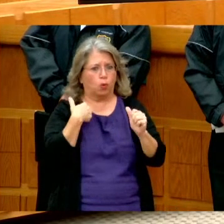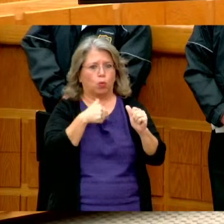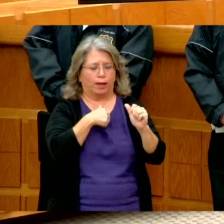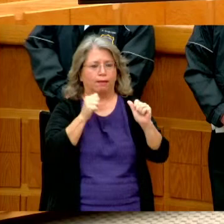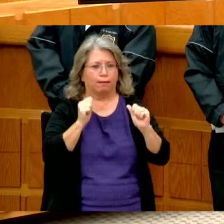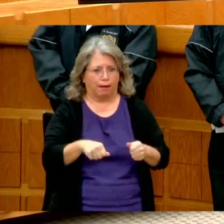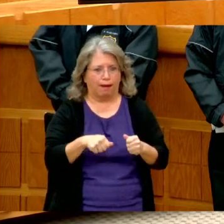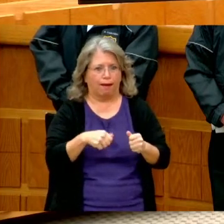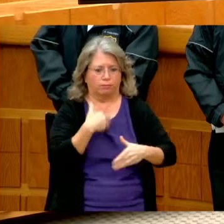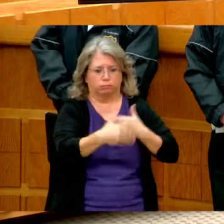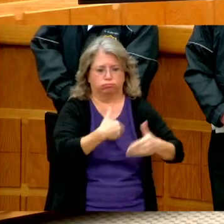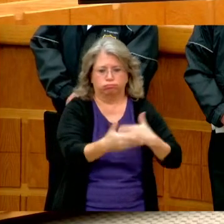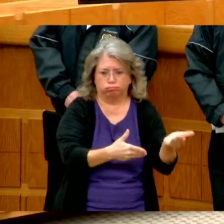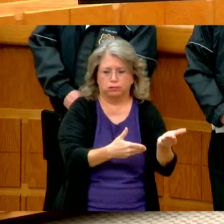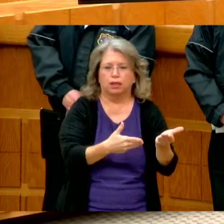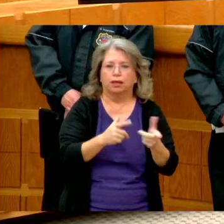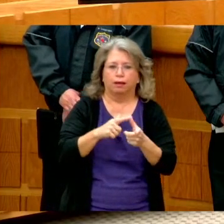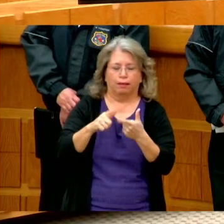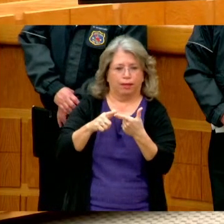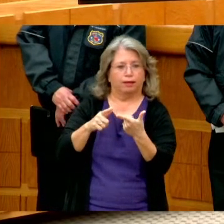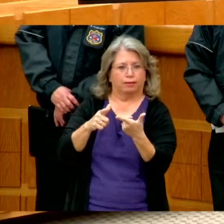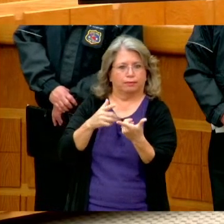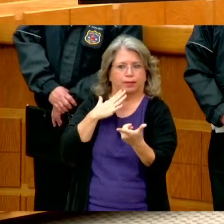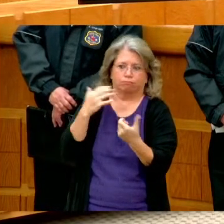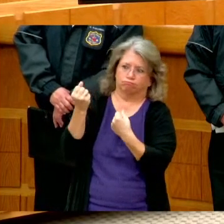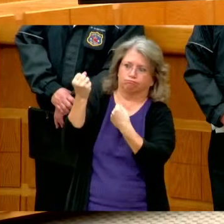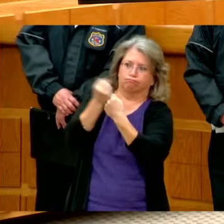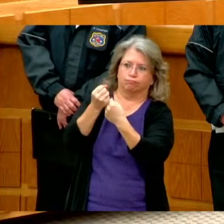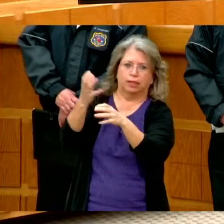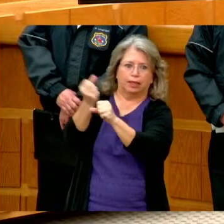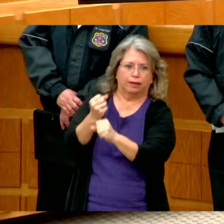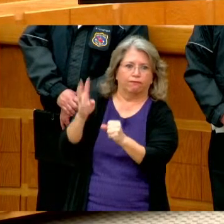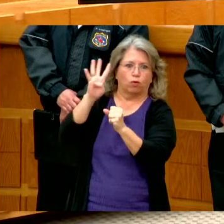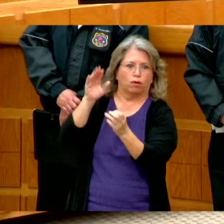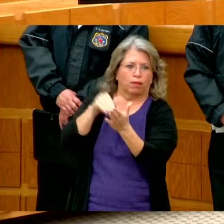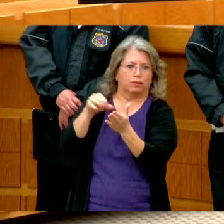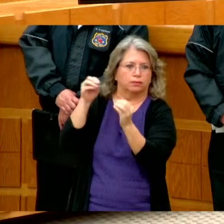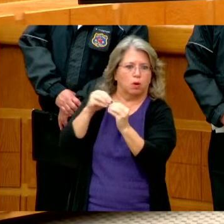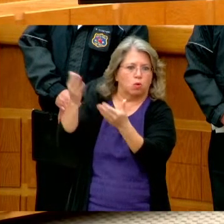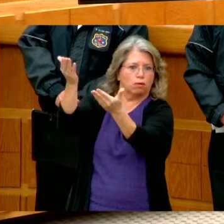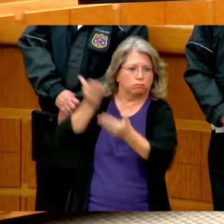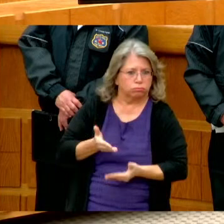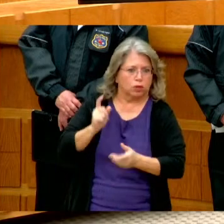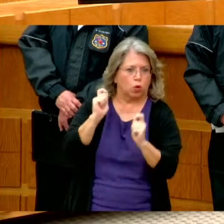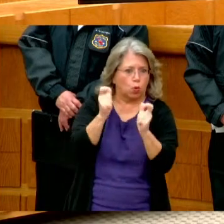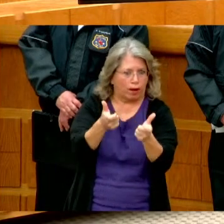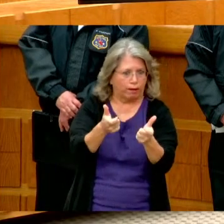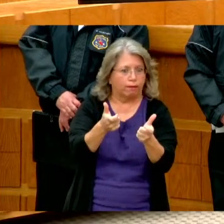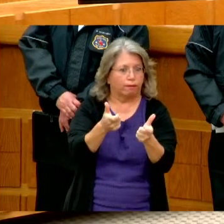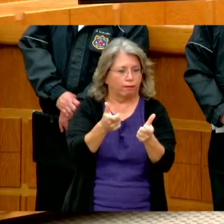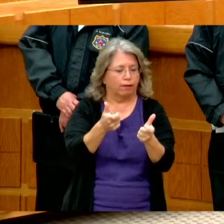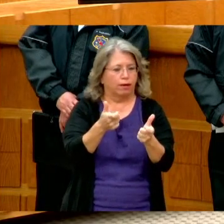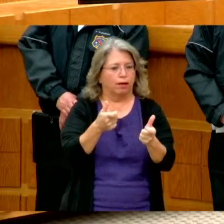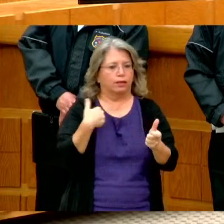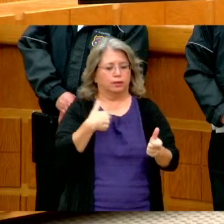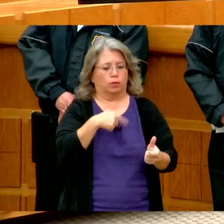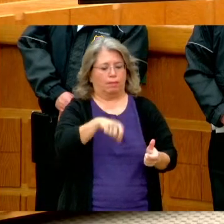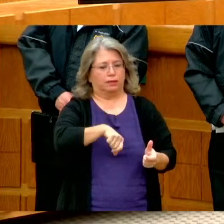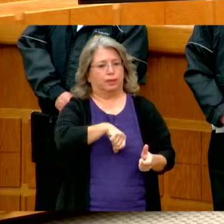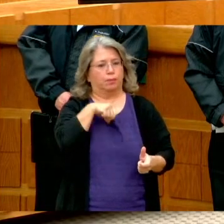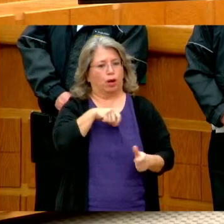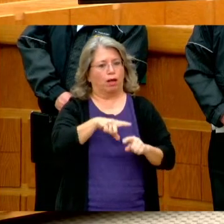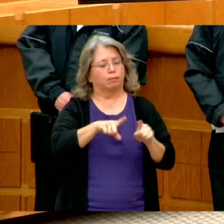be sent to us rapidly. So we must be proud, but we also must have